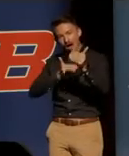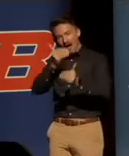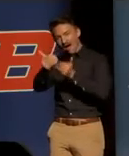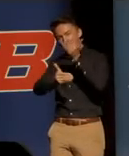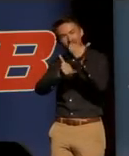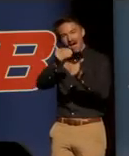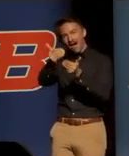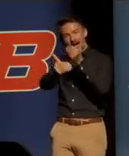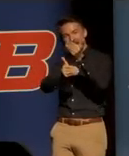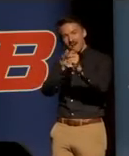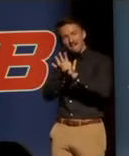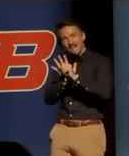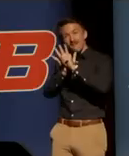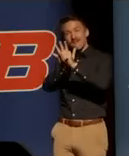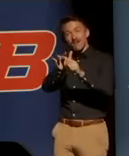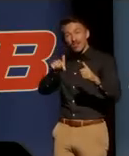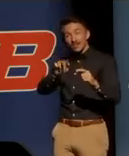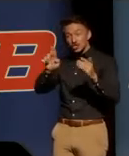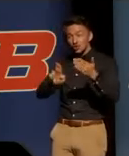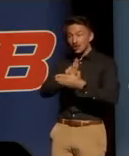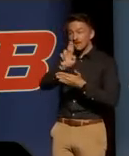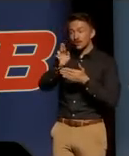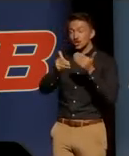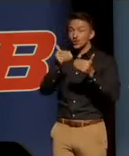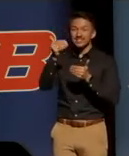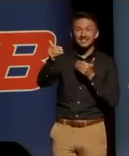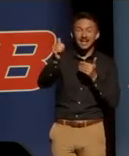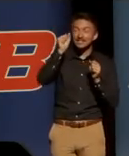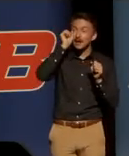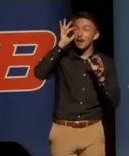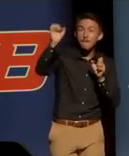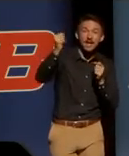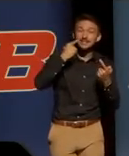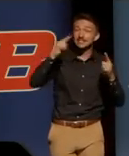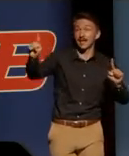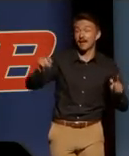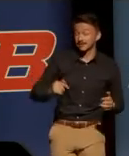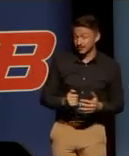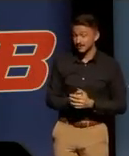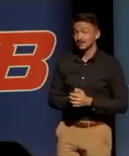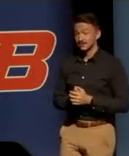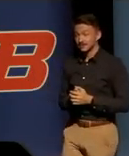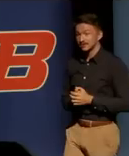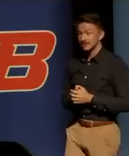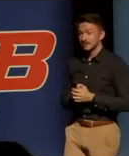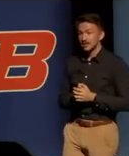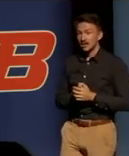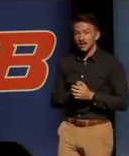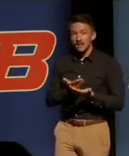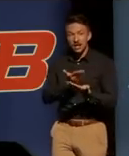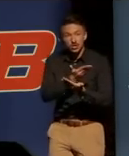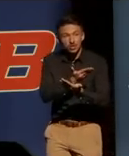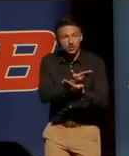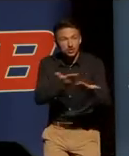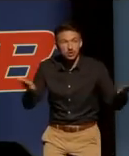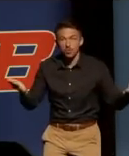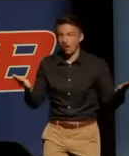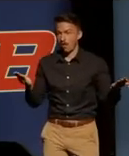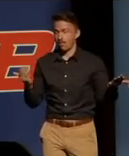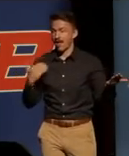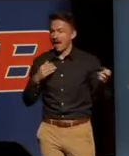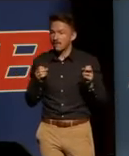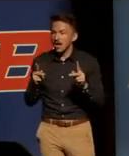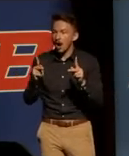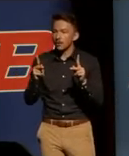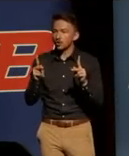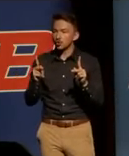university to its next extraordinary successes. You'll be able to have that in